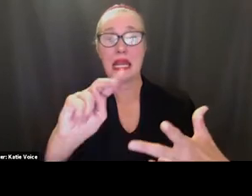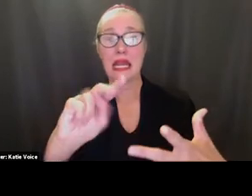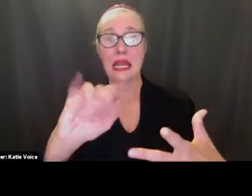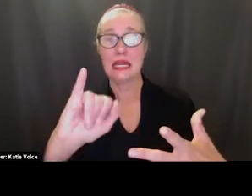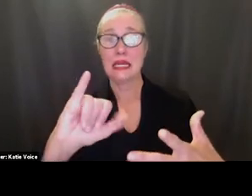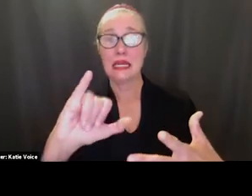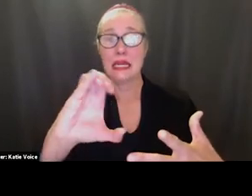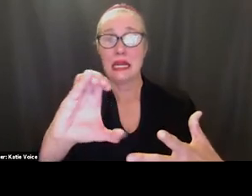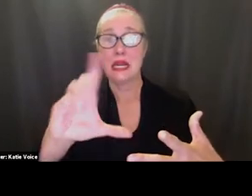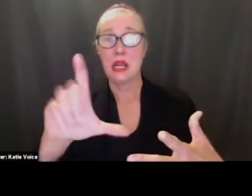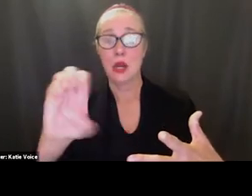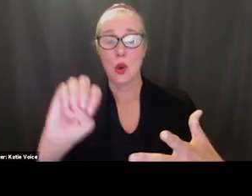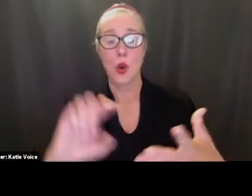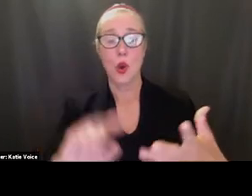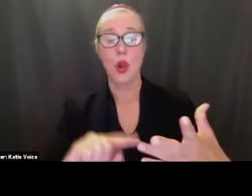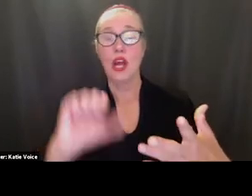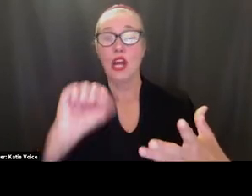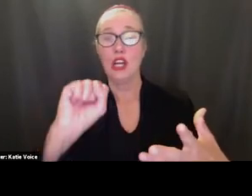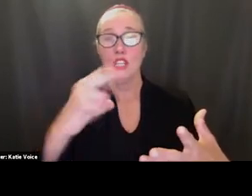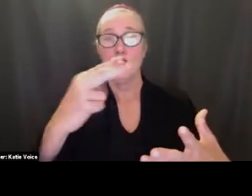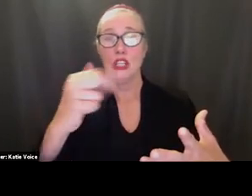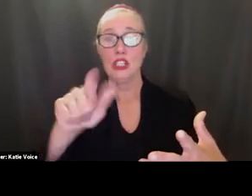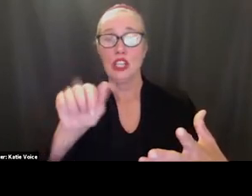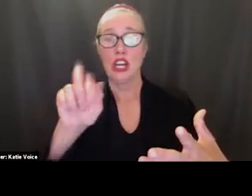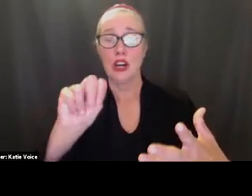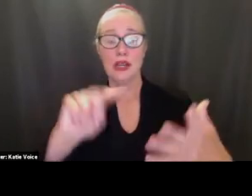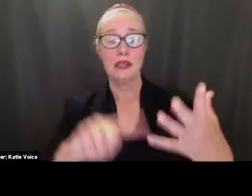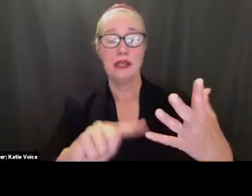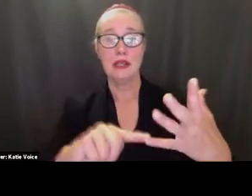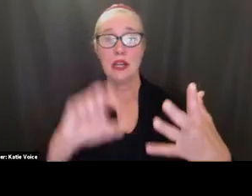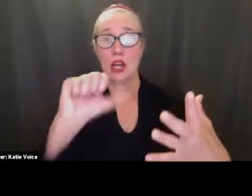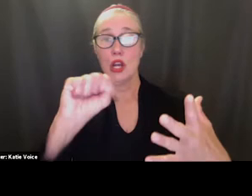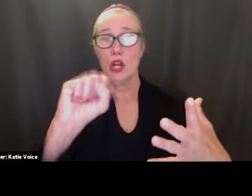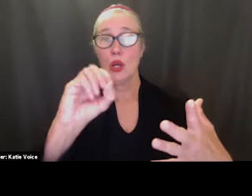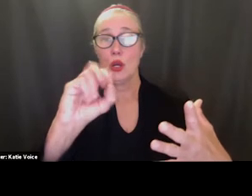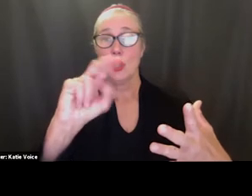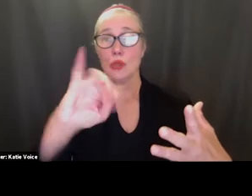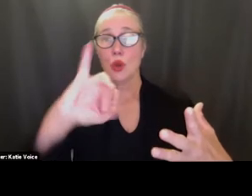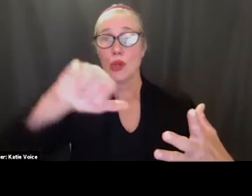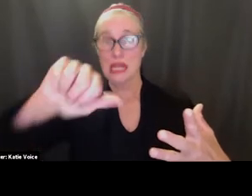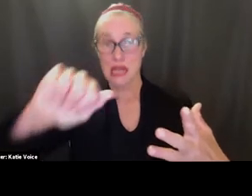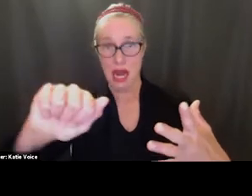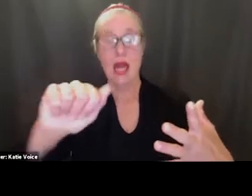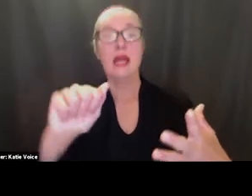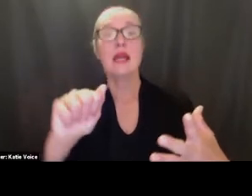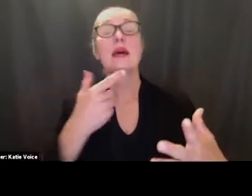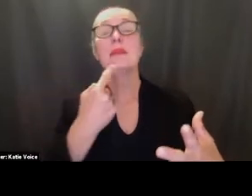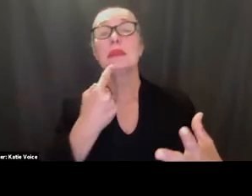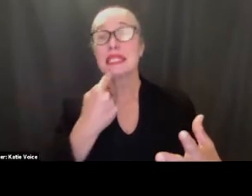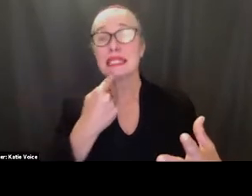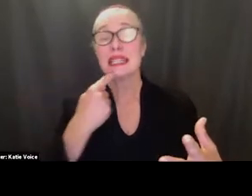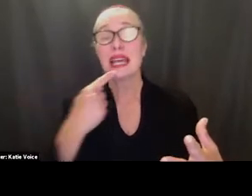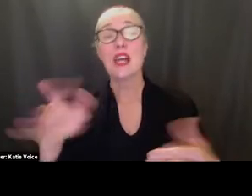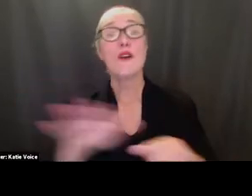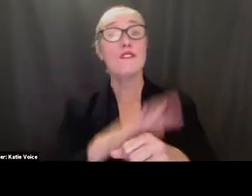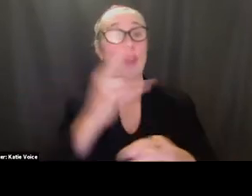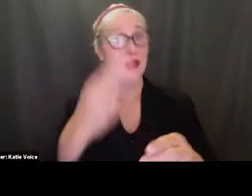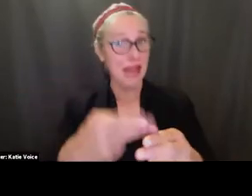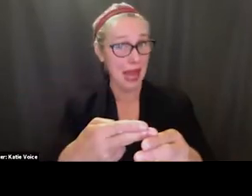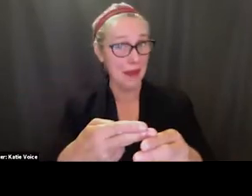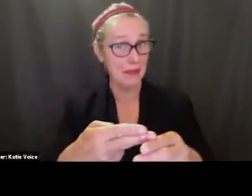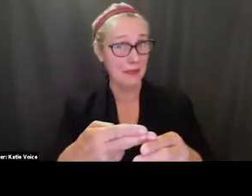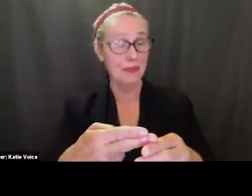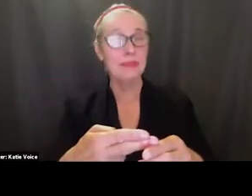sharon jacotka sonia bereal can you please state your full name